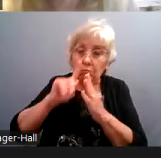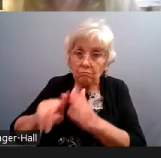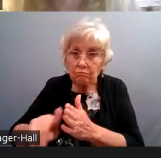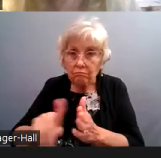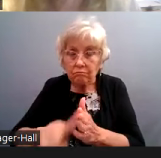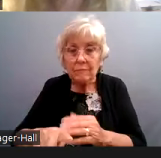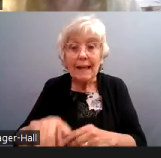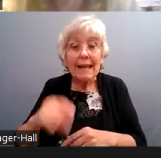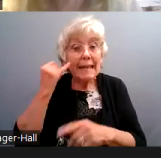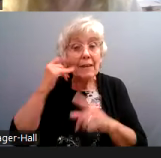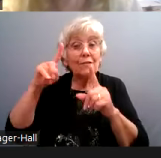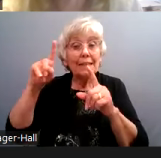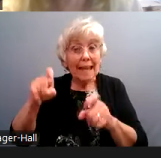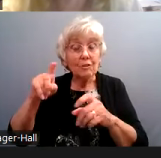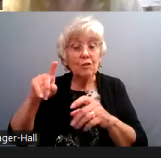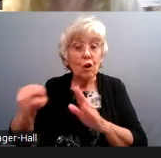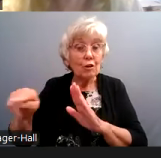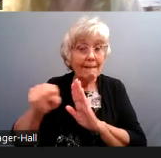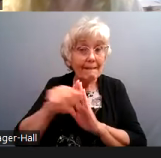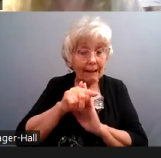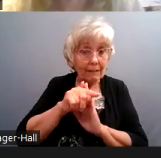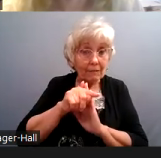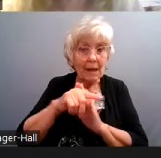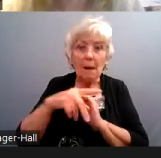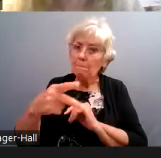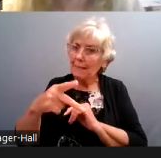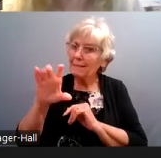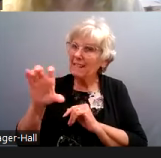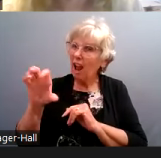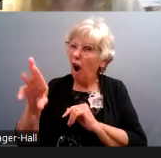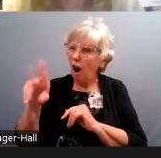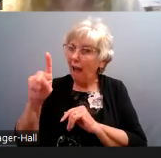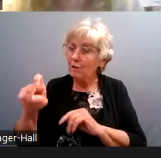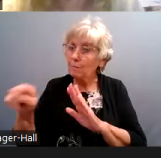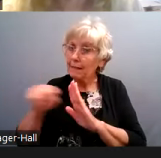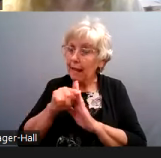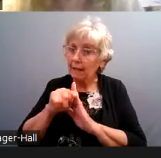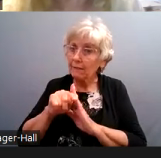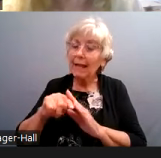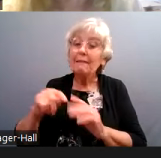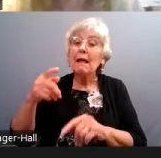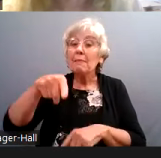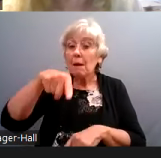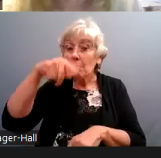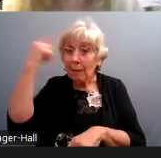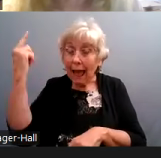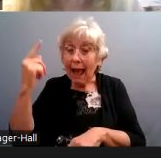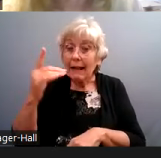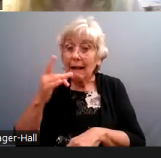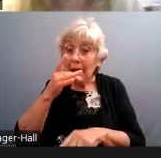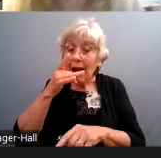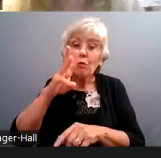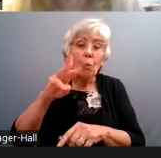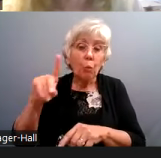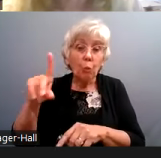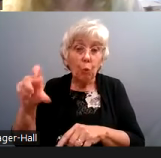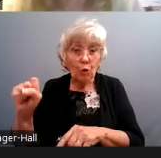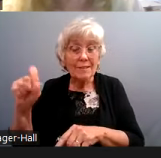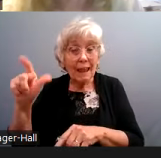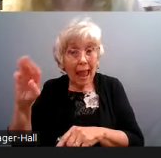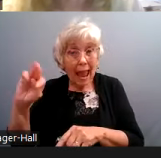those tests are negative, the PCR has to be negative. And then when we do the black light or the Woods lamp test, that has to